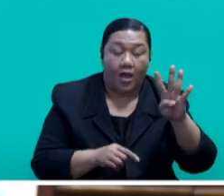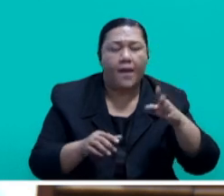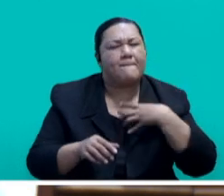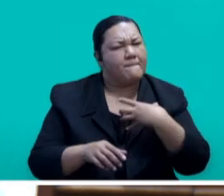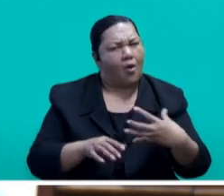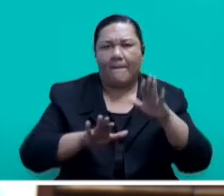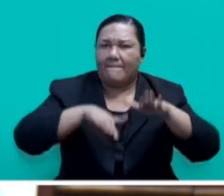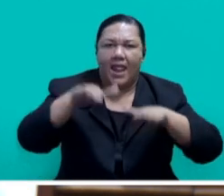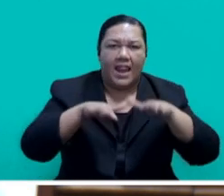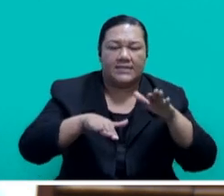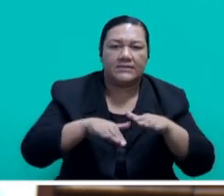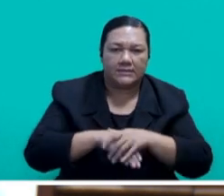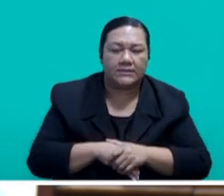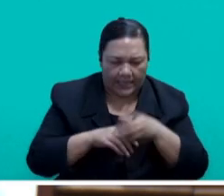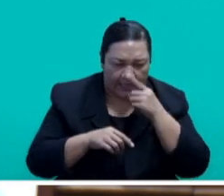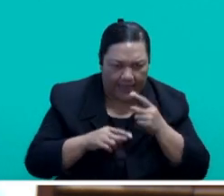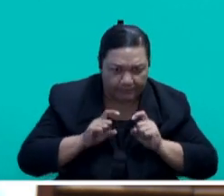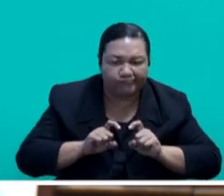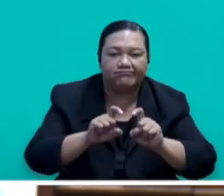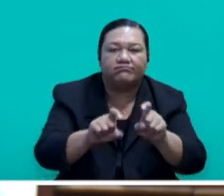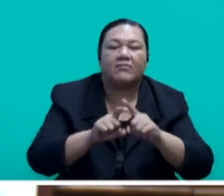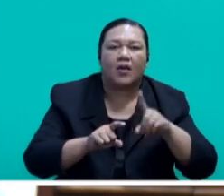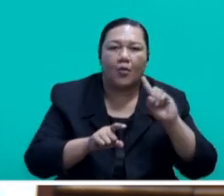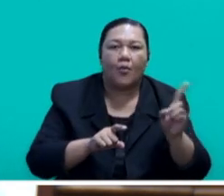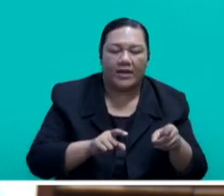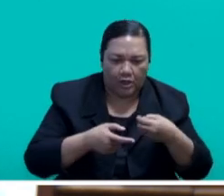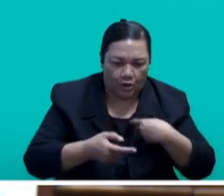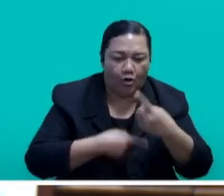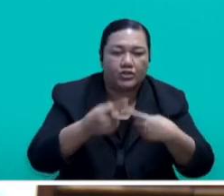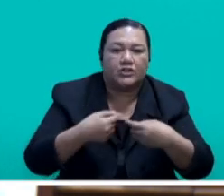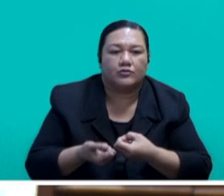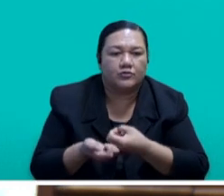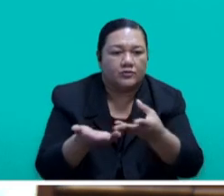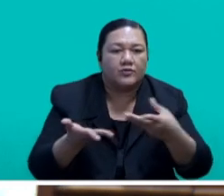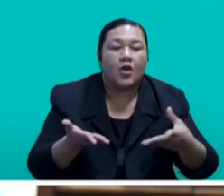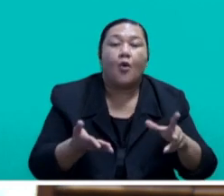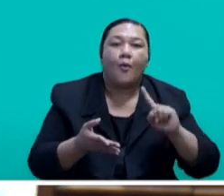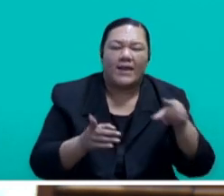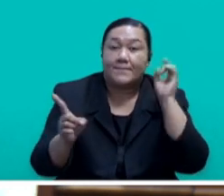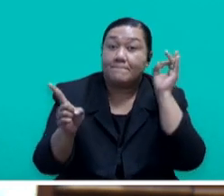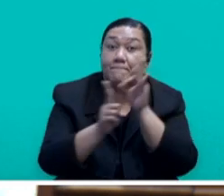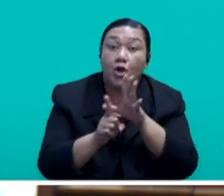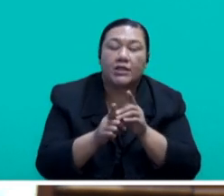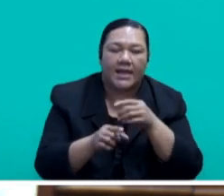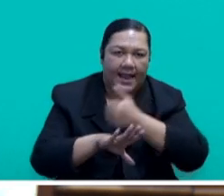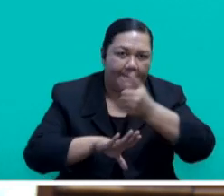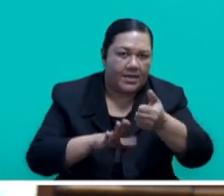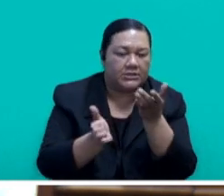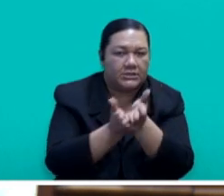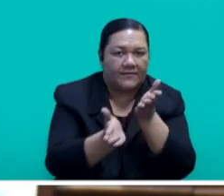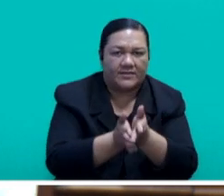restrained while it continues to deliver core government services. We are